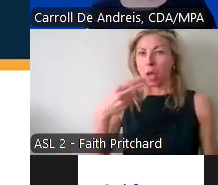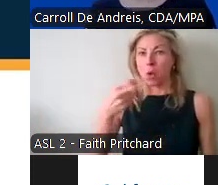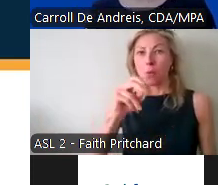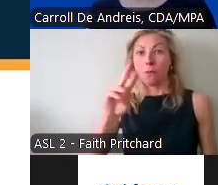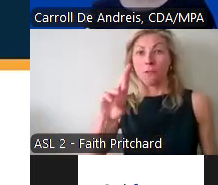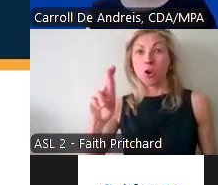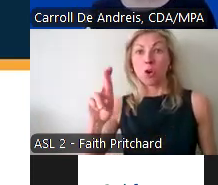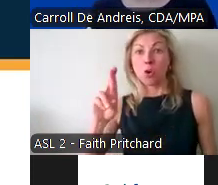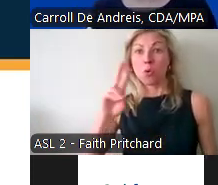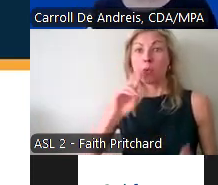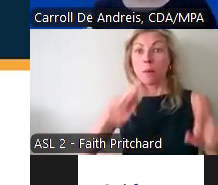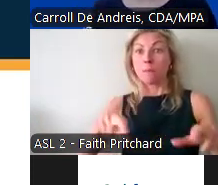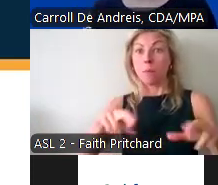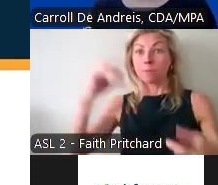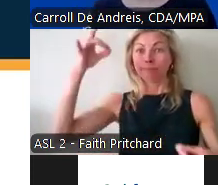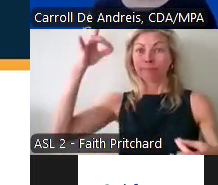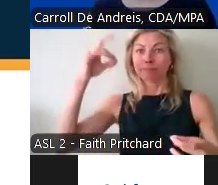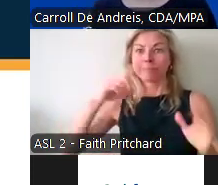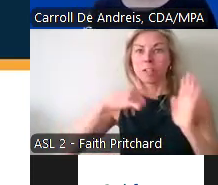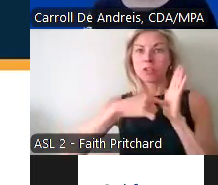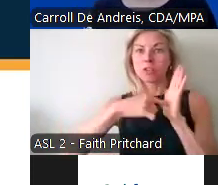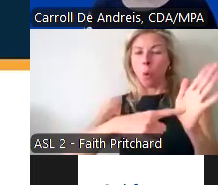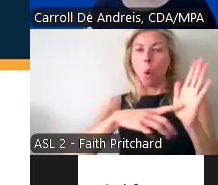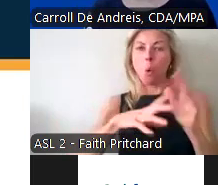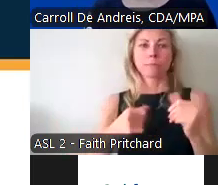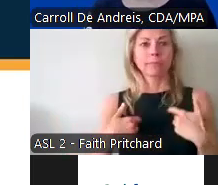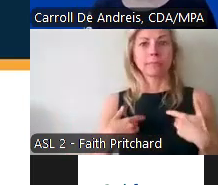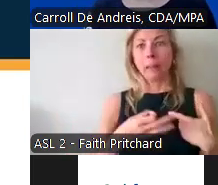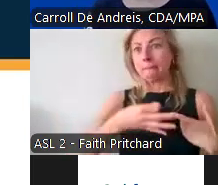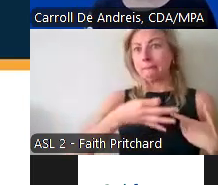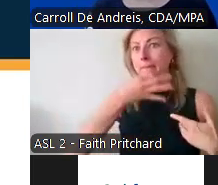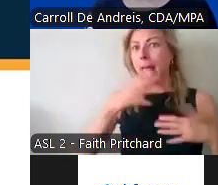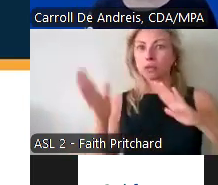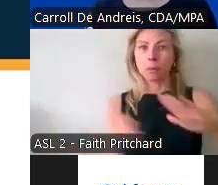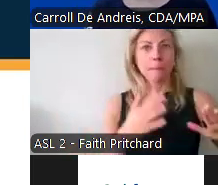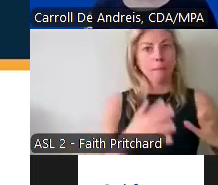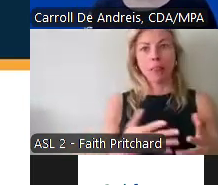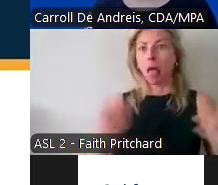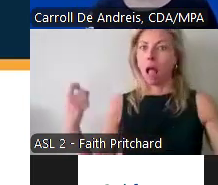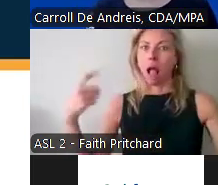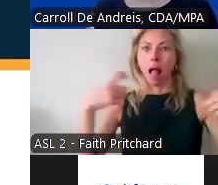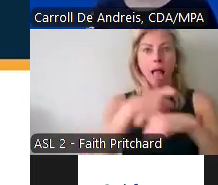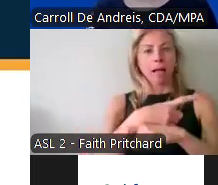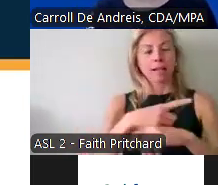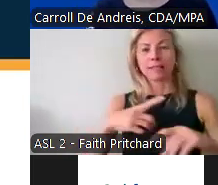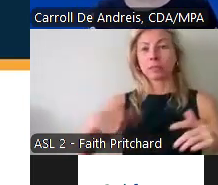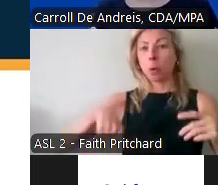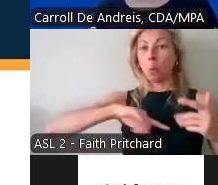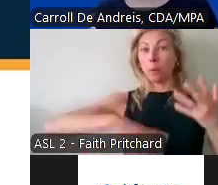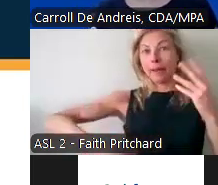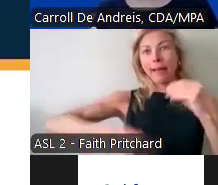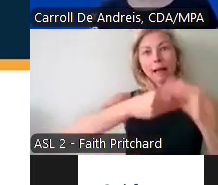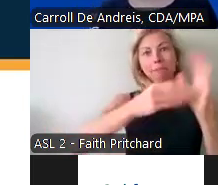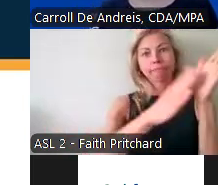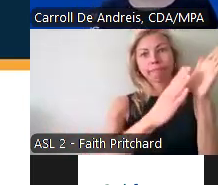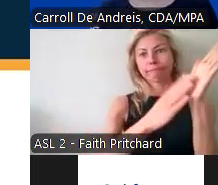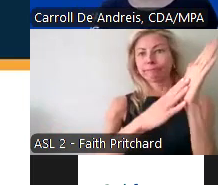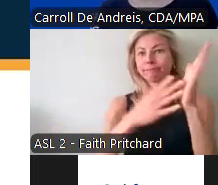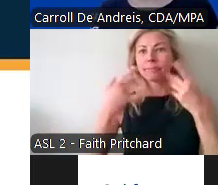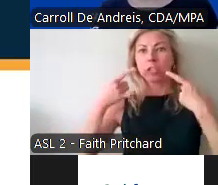the Master Plan is an enormous and complicated undertaking, and we add our applause to these efforts to achieve